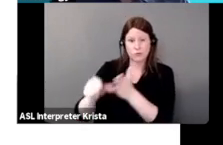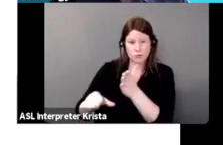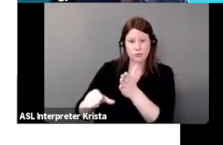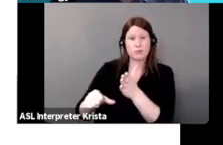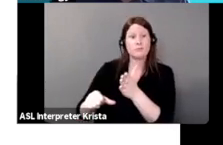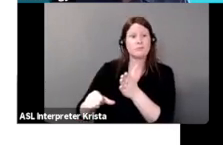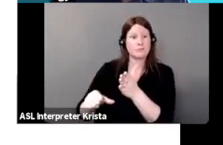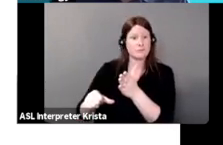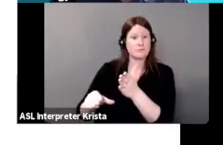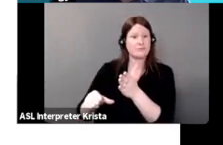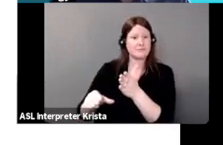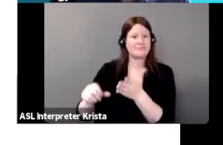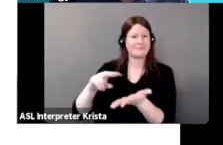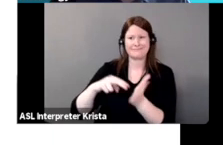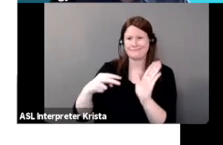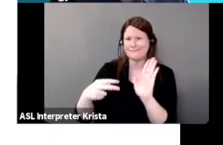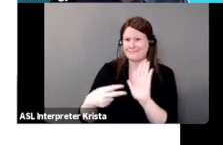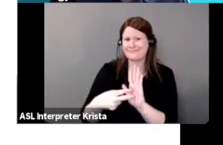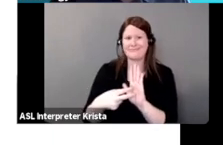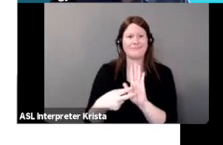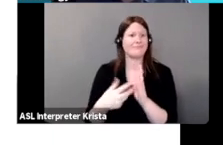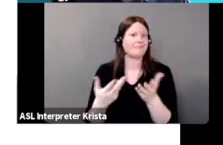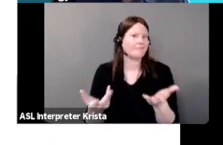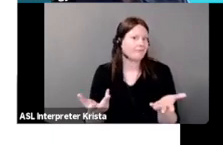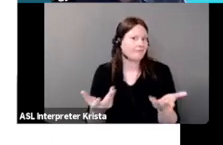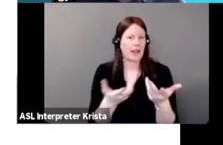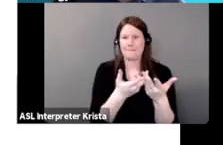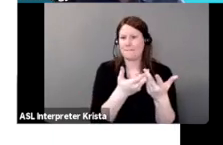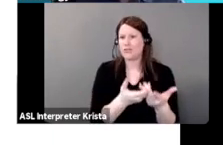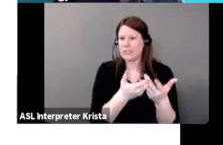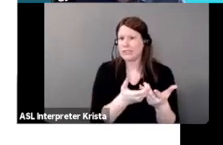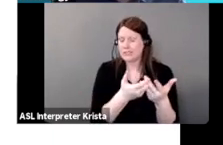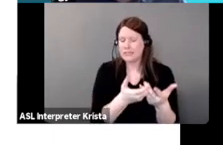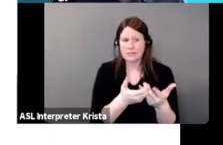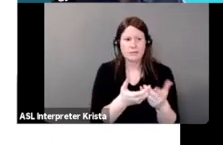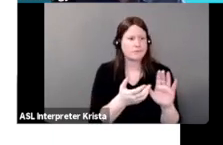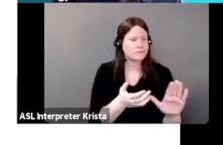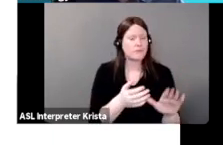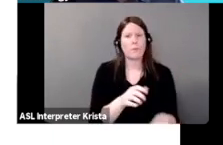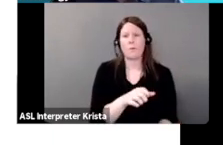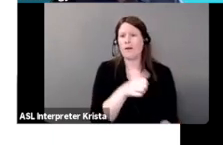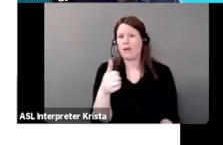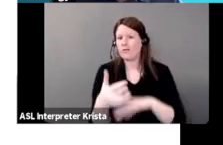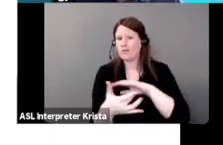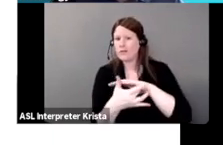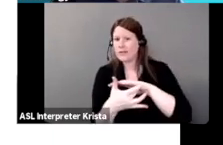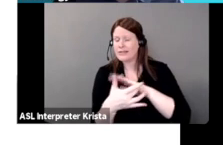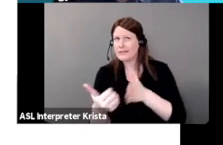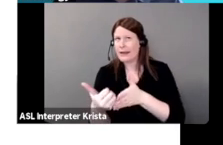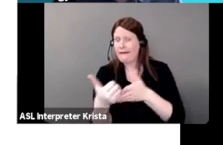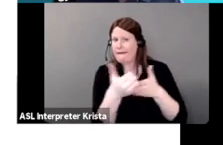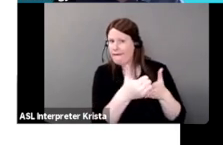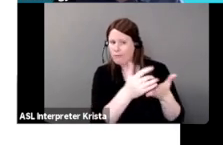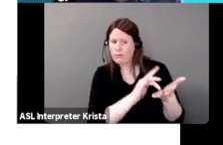mean that machines or other sorts of devices that aid with medical treatment